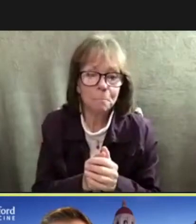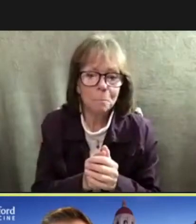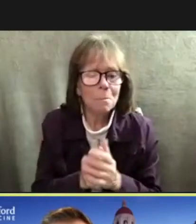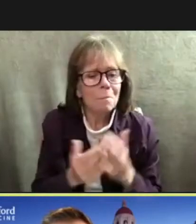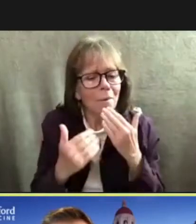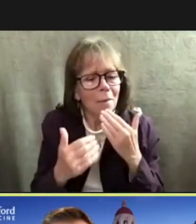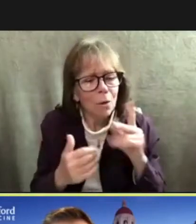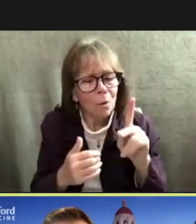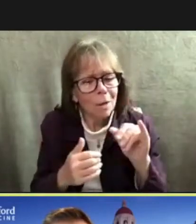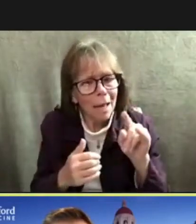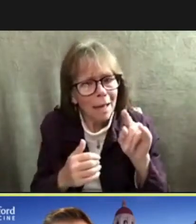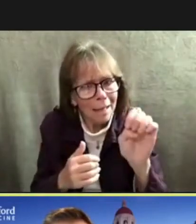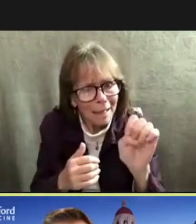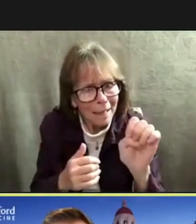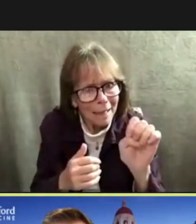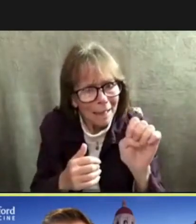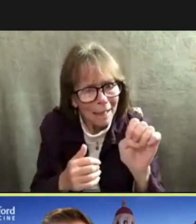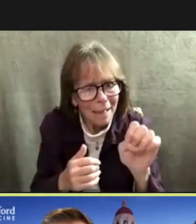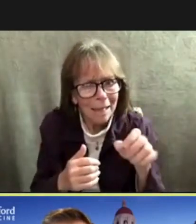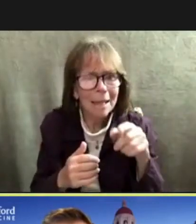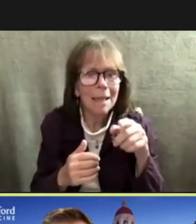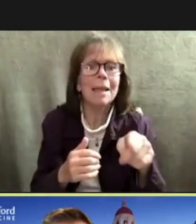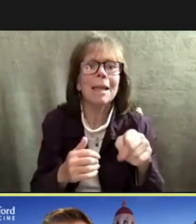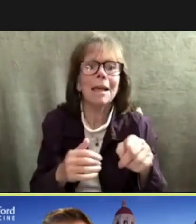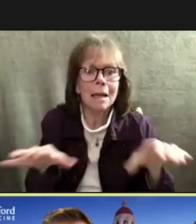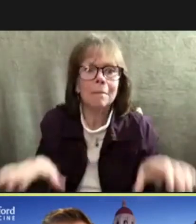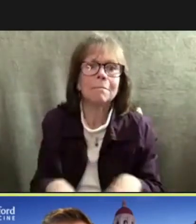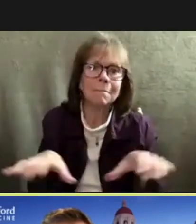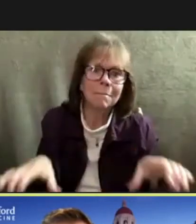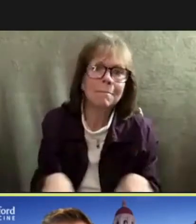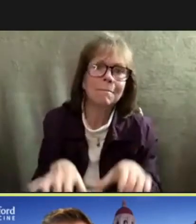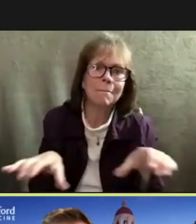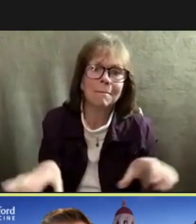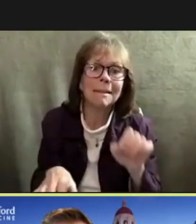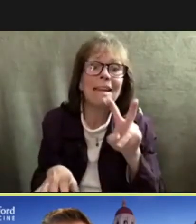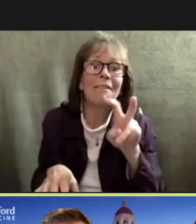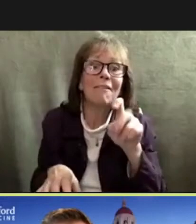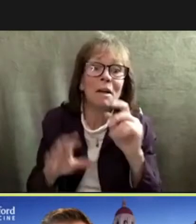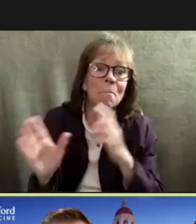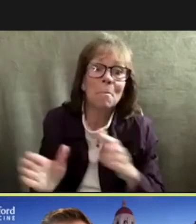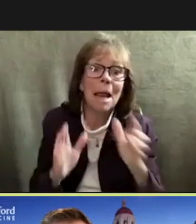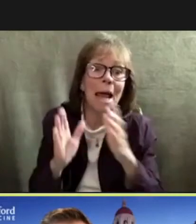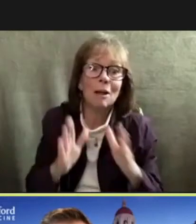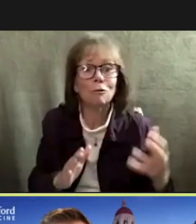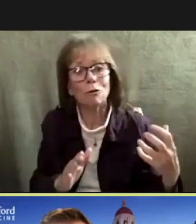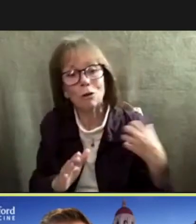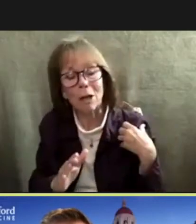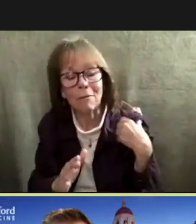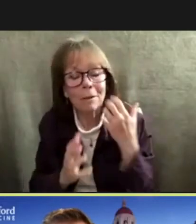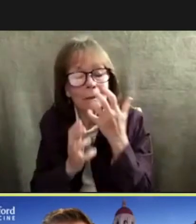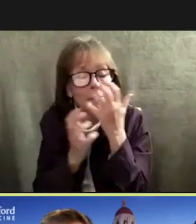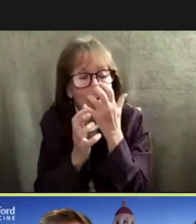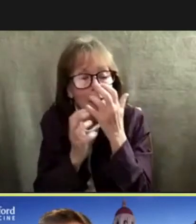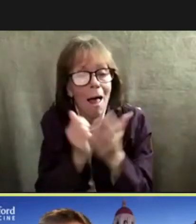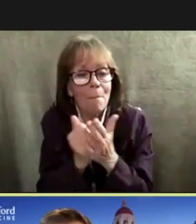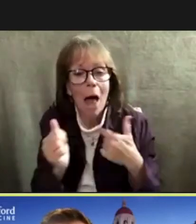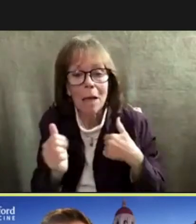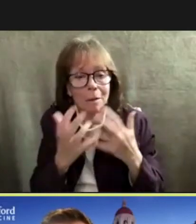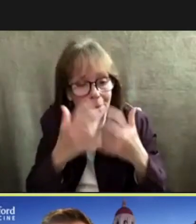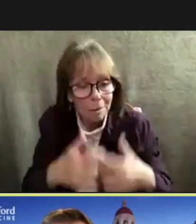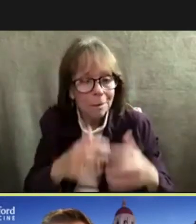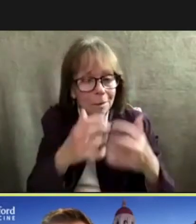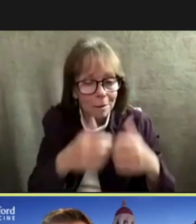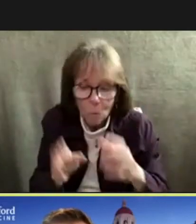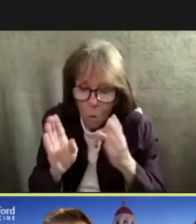Thank you, Katie. Katie, our event planner in chief, is amazing, keeping us organized and on